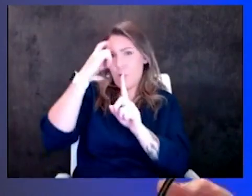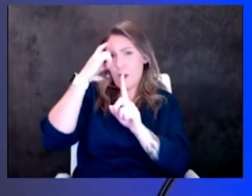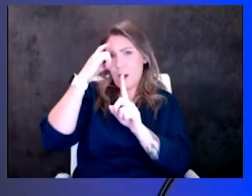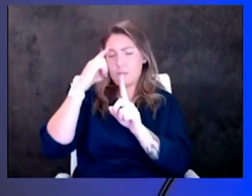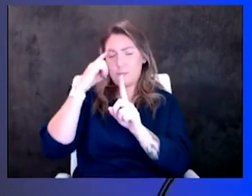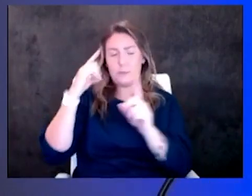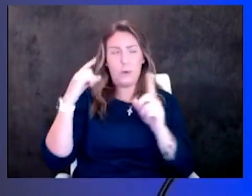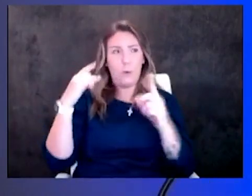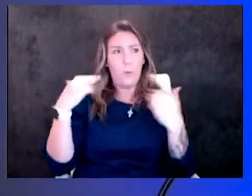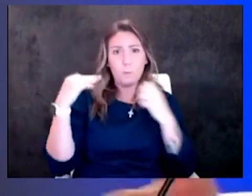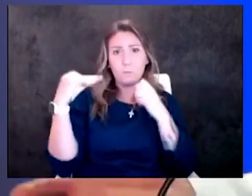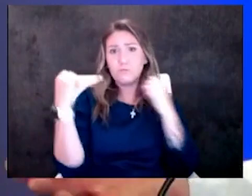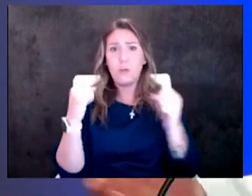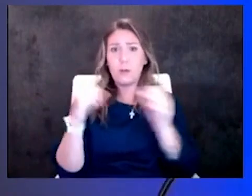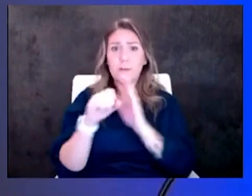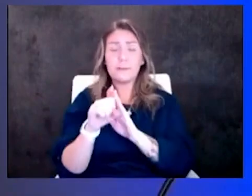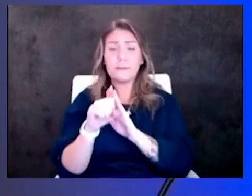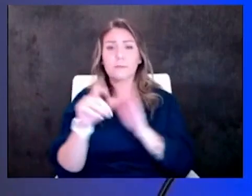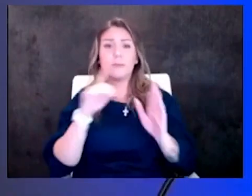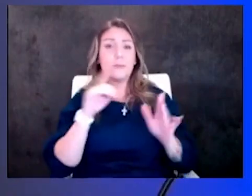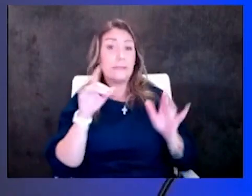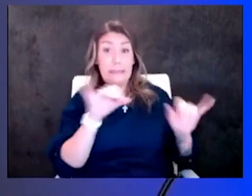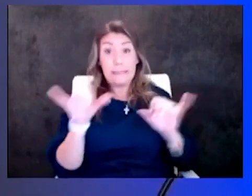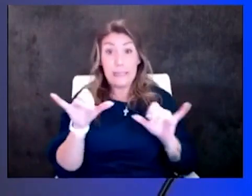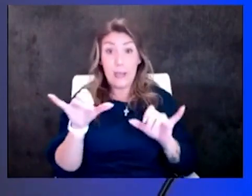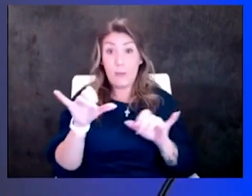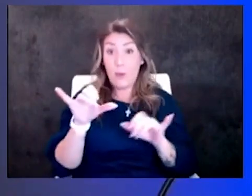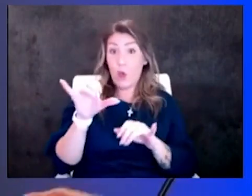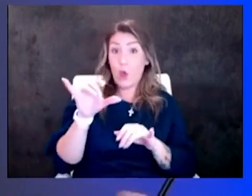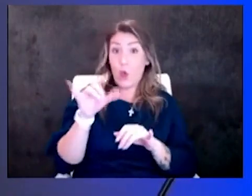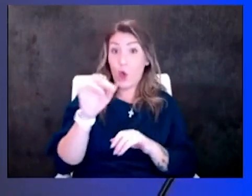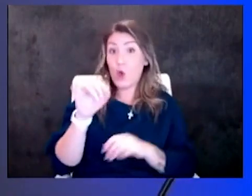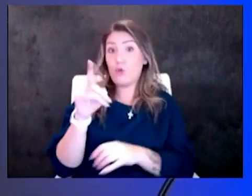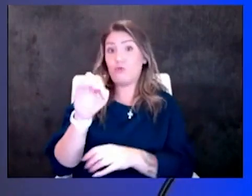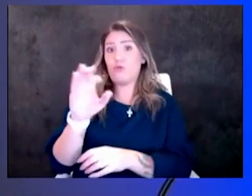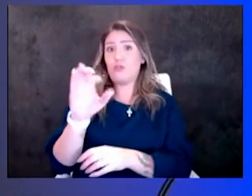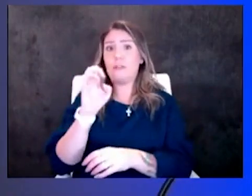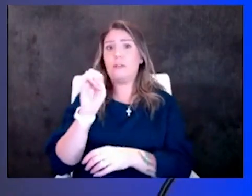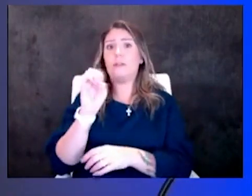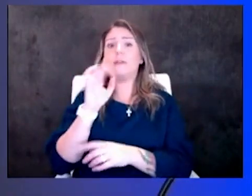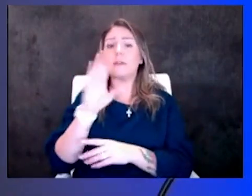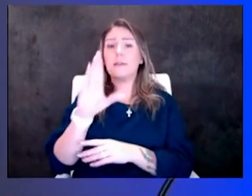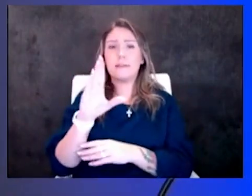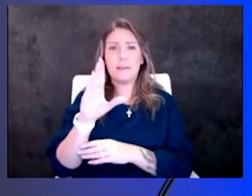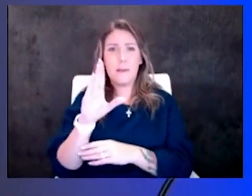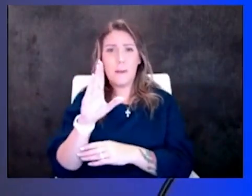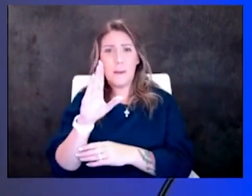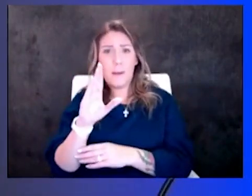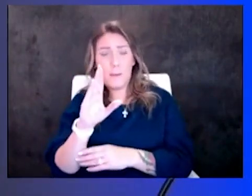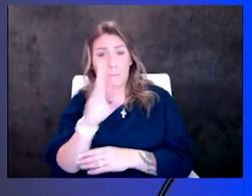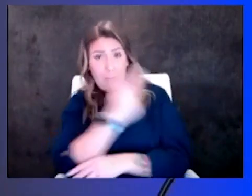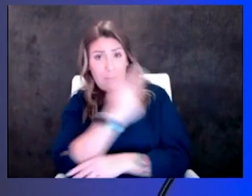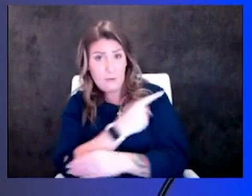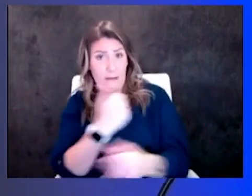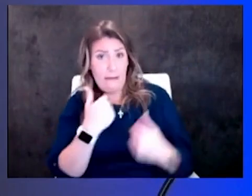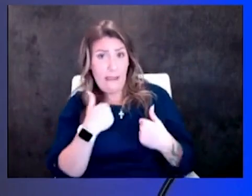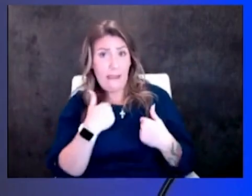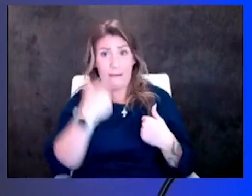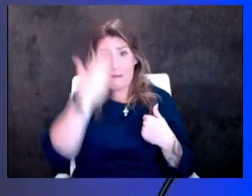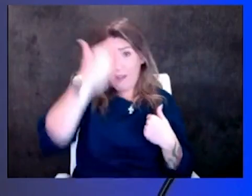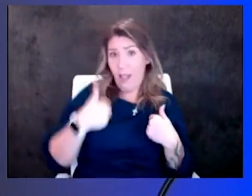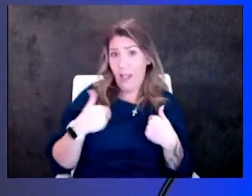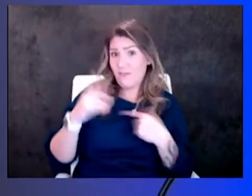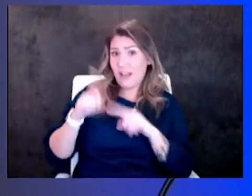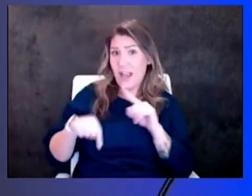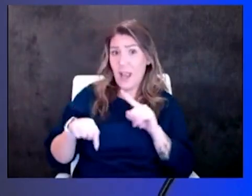exact same symptoms that Koji's patient had. He couldn't move one side of his body and couldn't speak. These are dramatic things. These are not minor things. Anybody